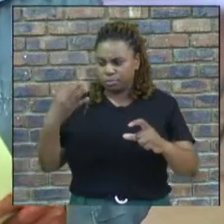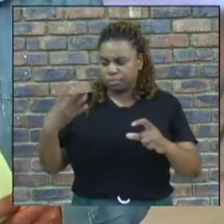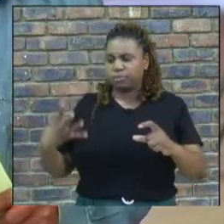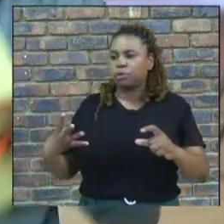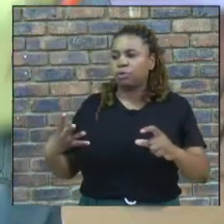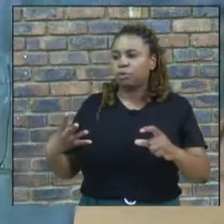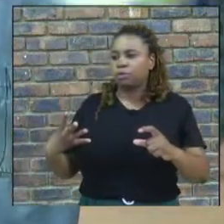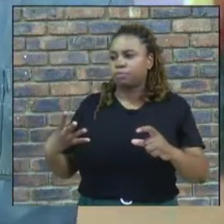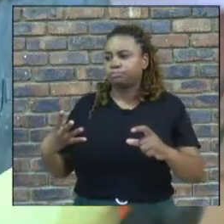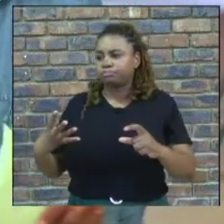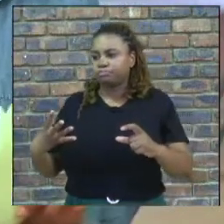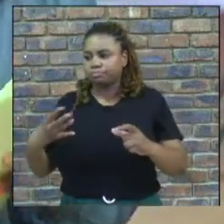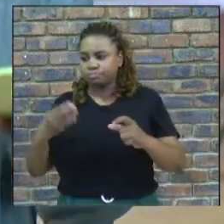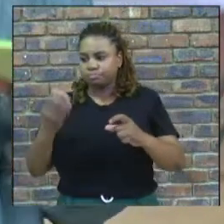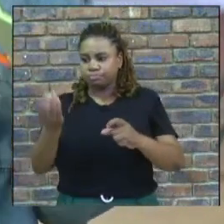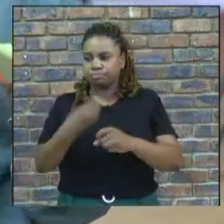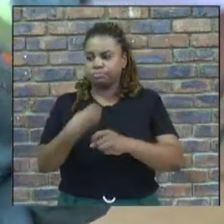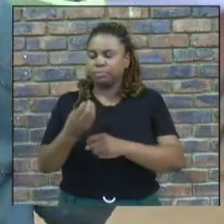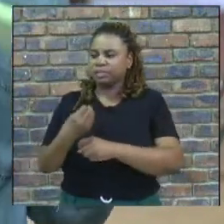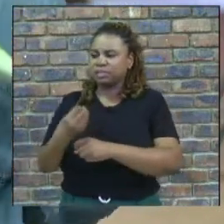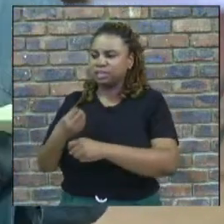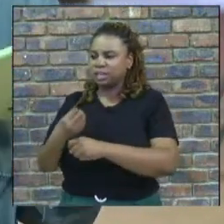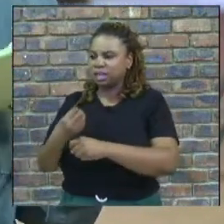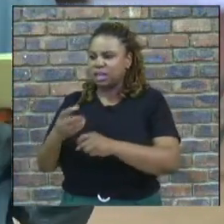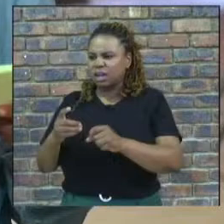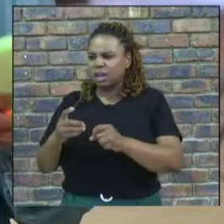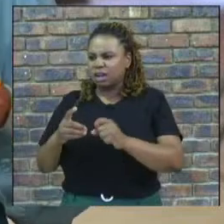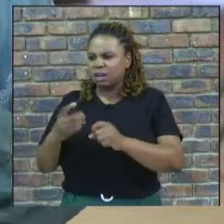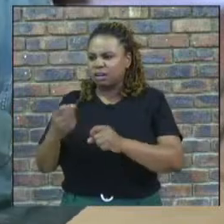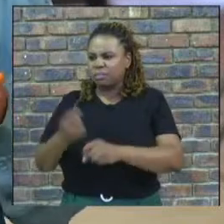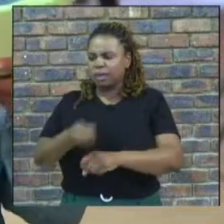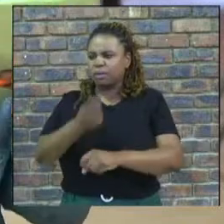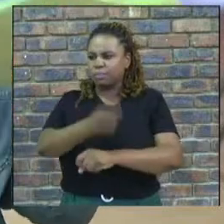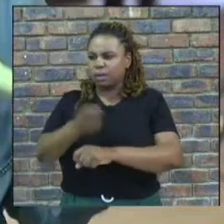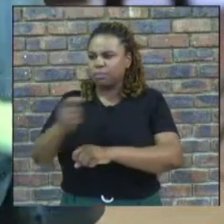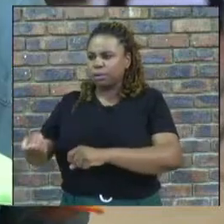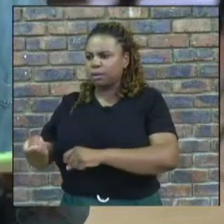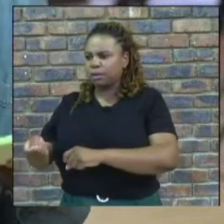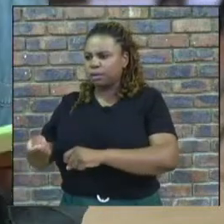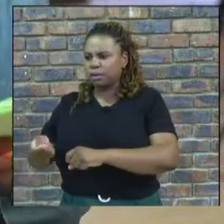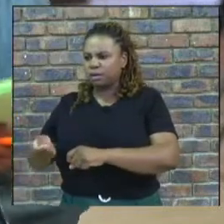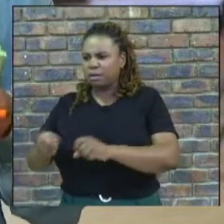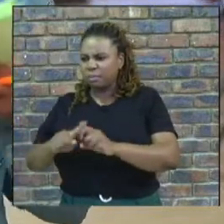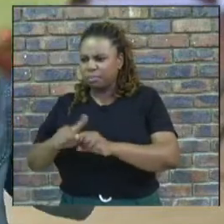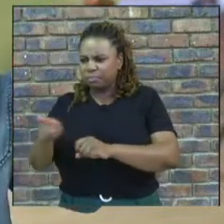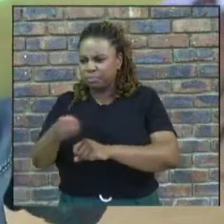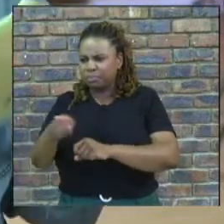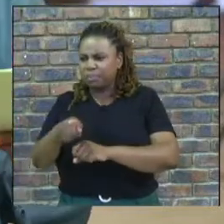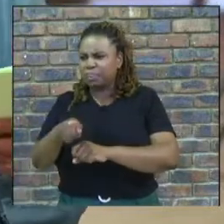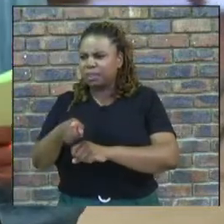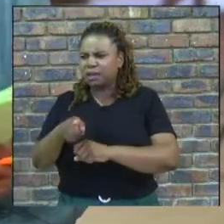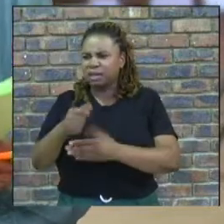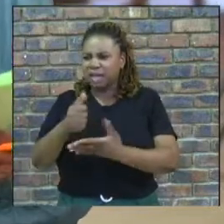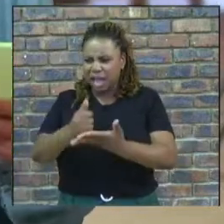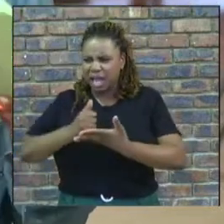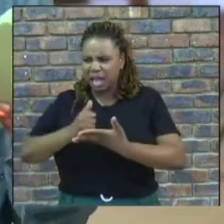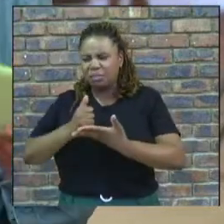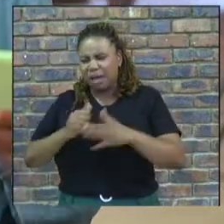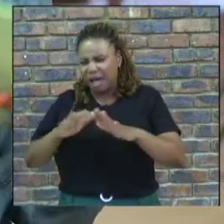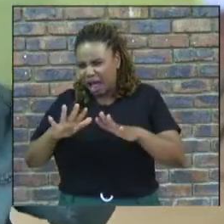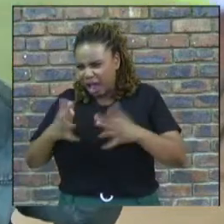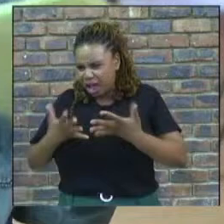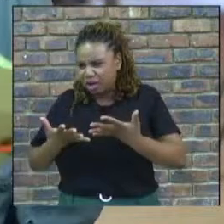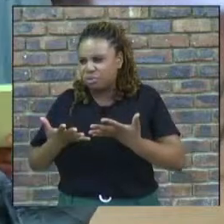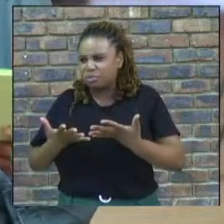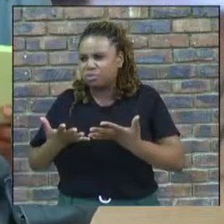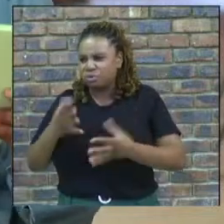participate freely izobhadala kamuva. Yini esizayo kulomuntu omnyama ozaba ngena kuleyo stream